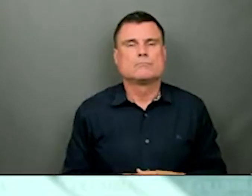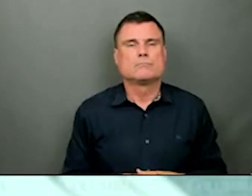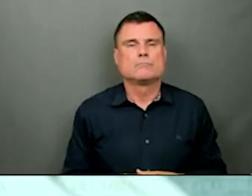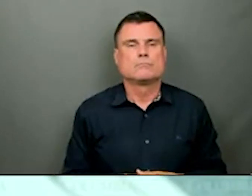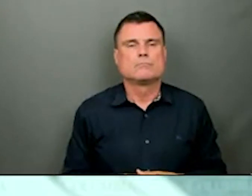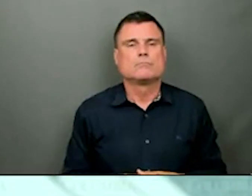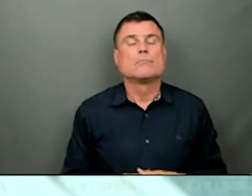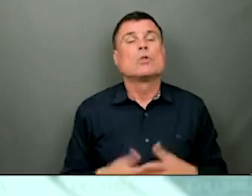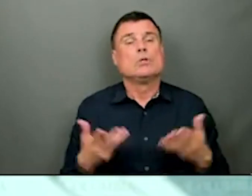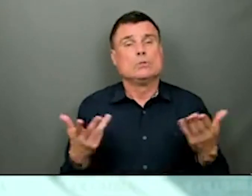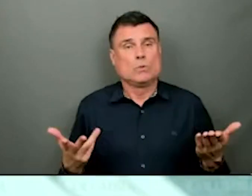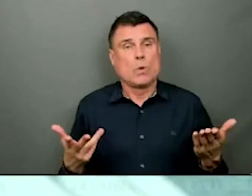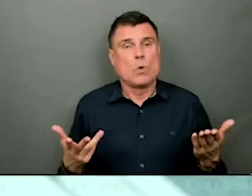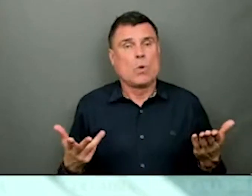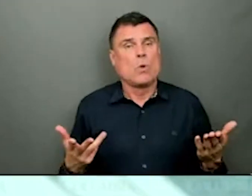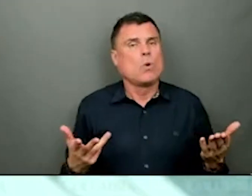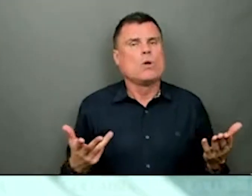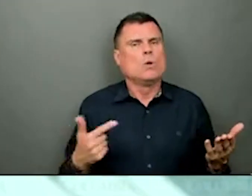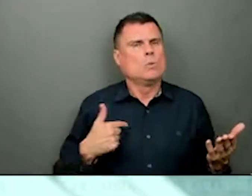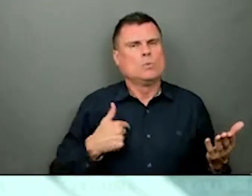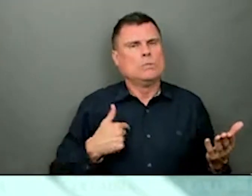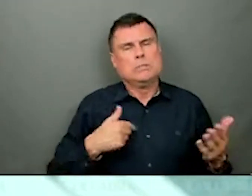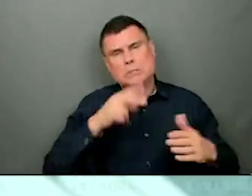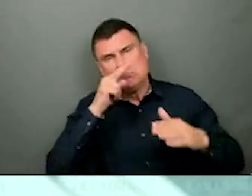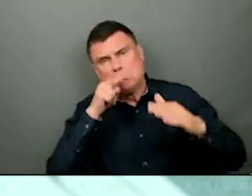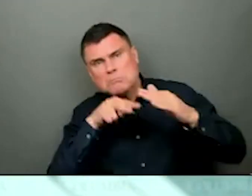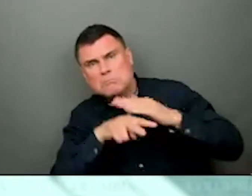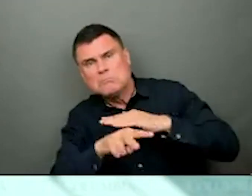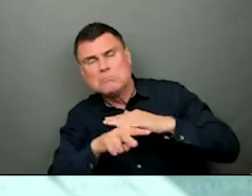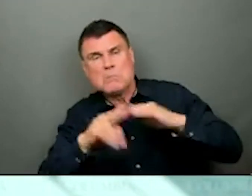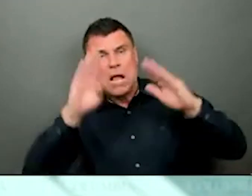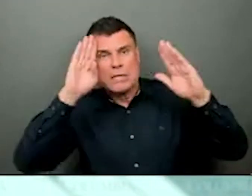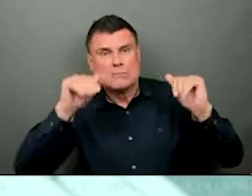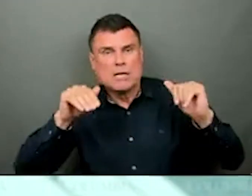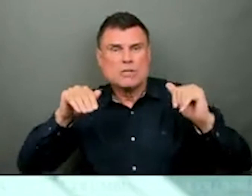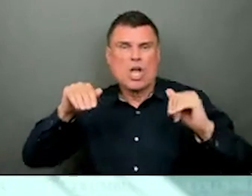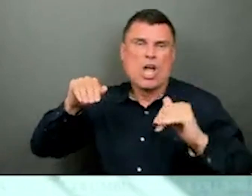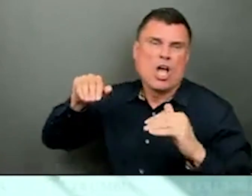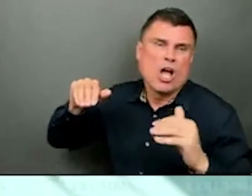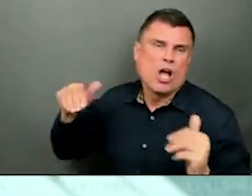as expeditiously as possible. So if you're eligible to be,